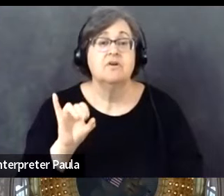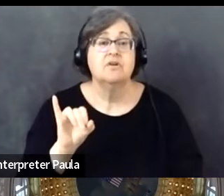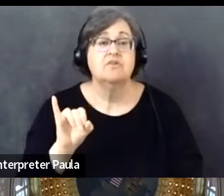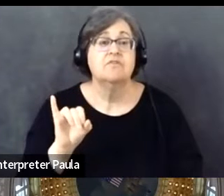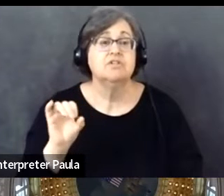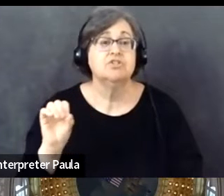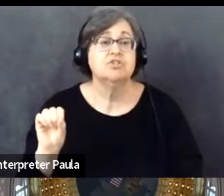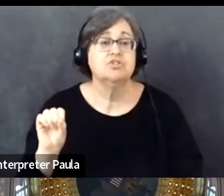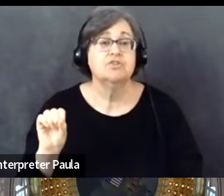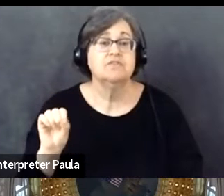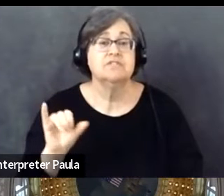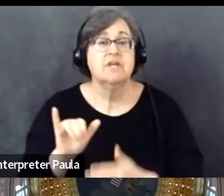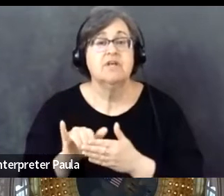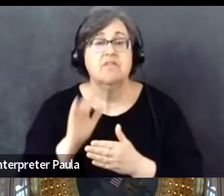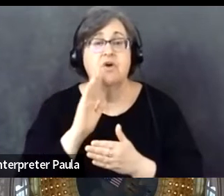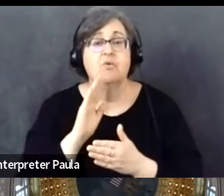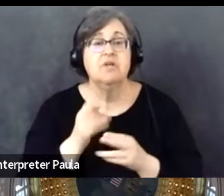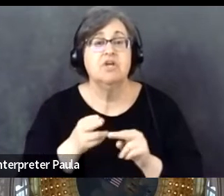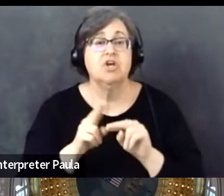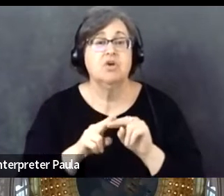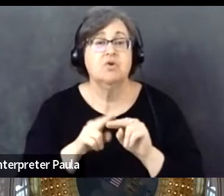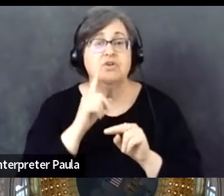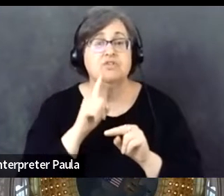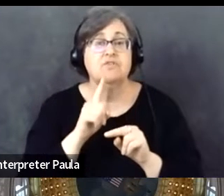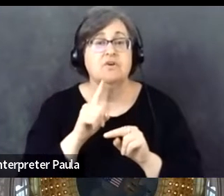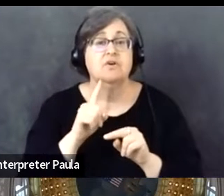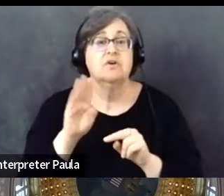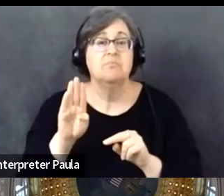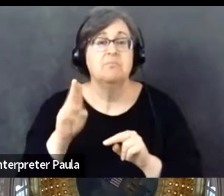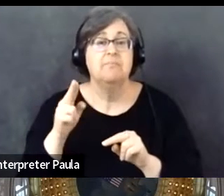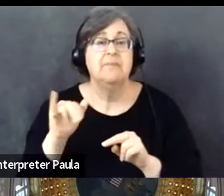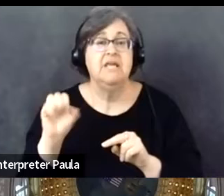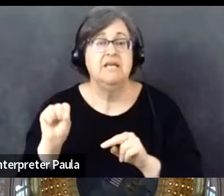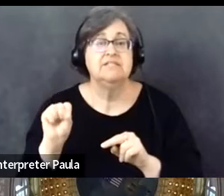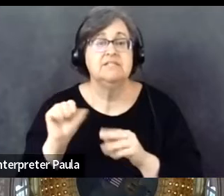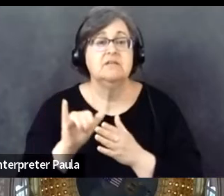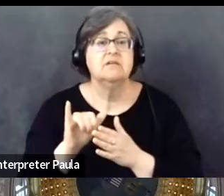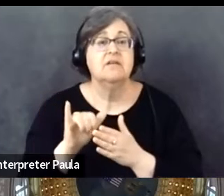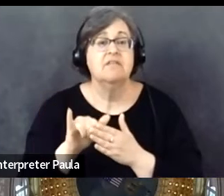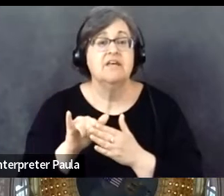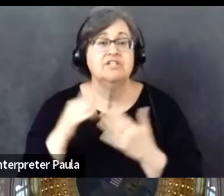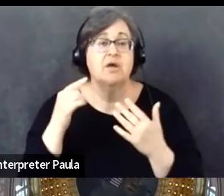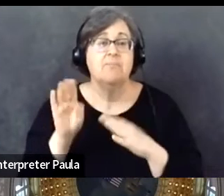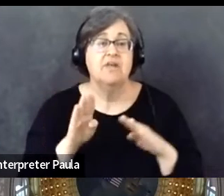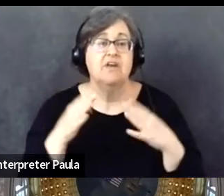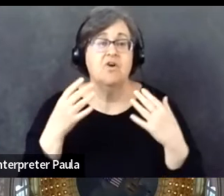rates are getting increased. That's for kids that are usually in psychiatric institutions,